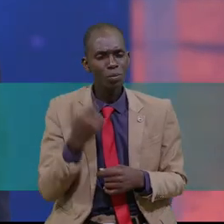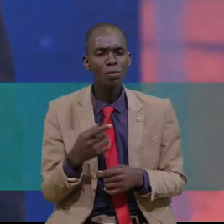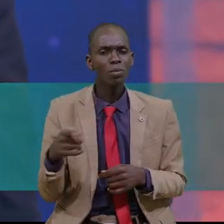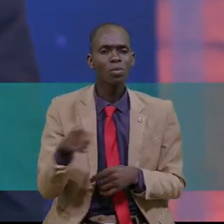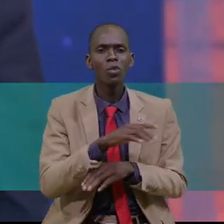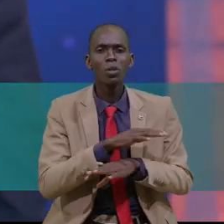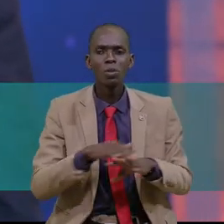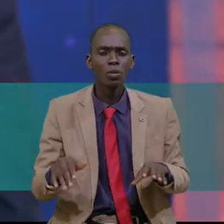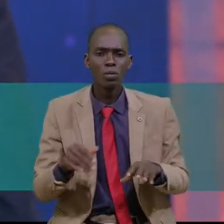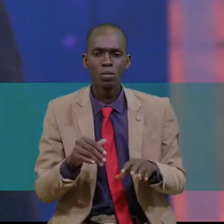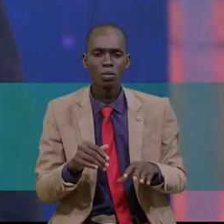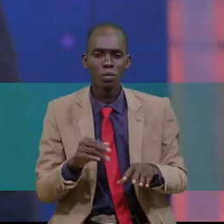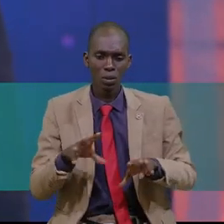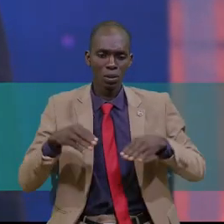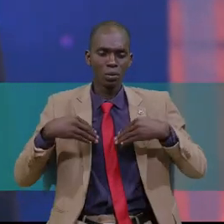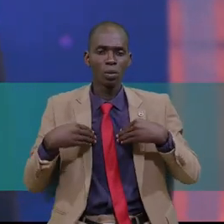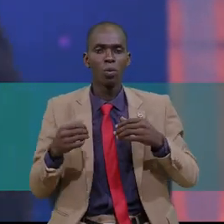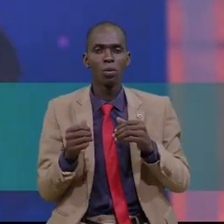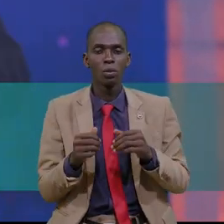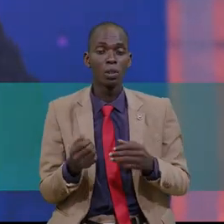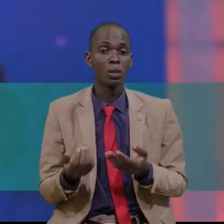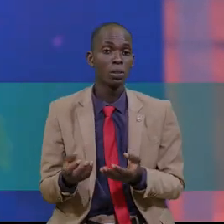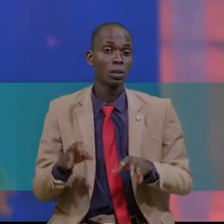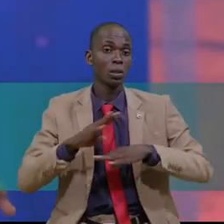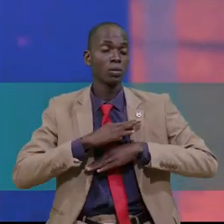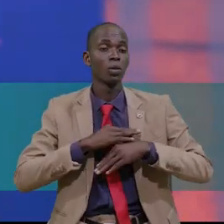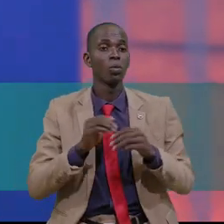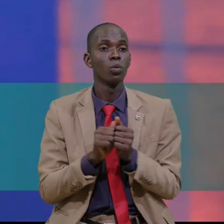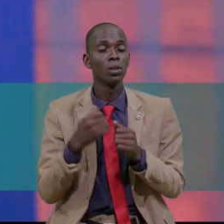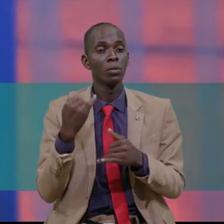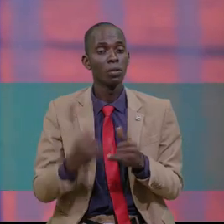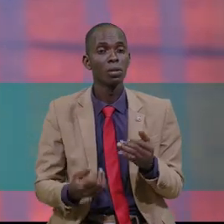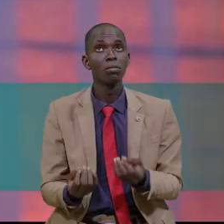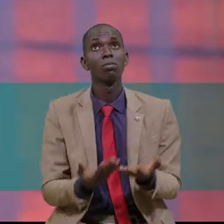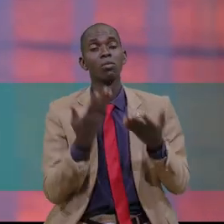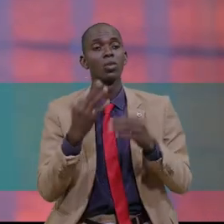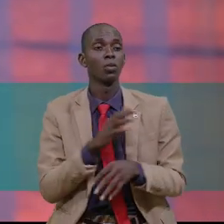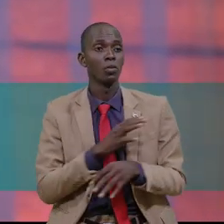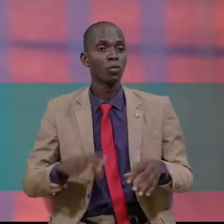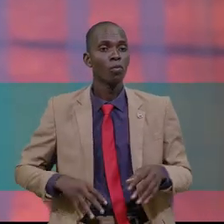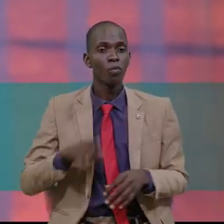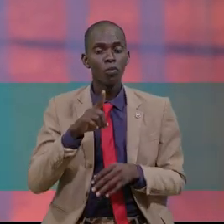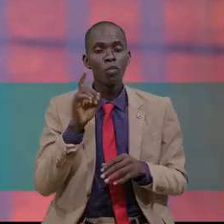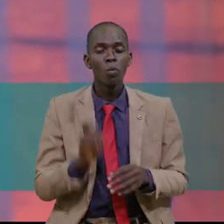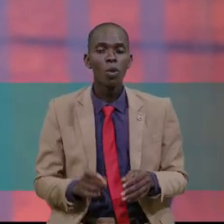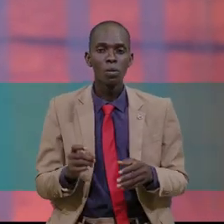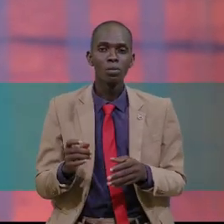the final acceptable sacrifice of Christ. They must bring their own sacrifice.